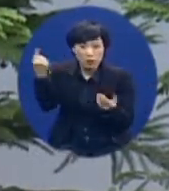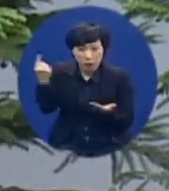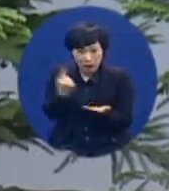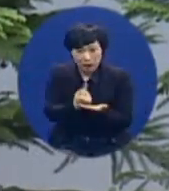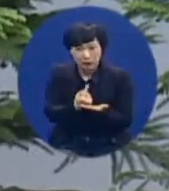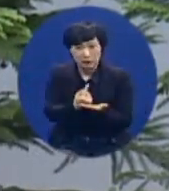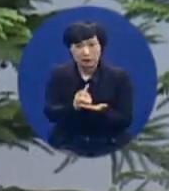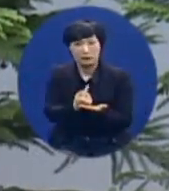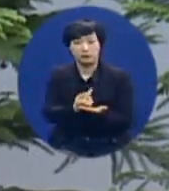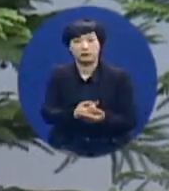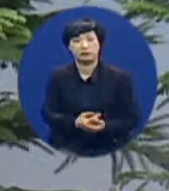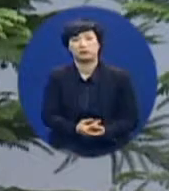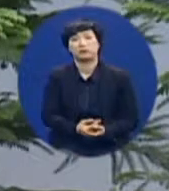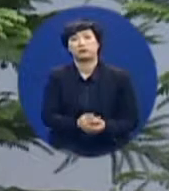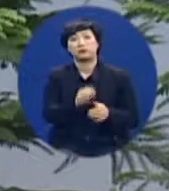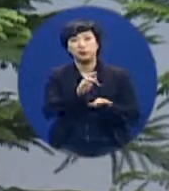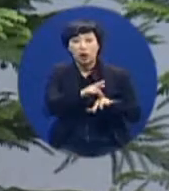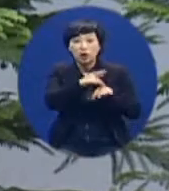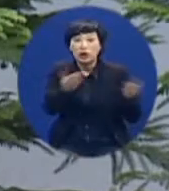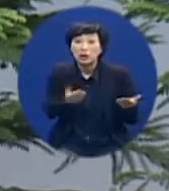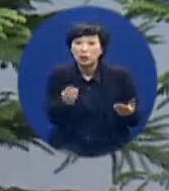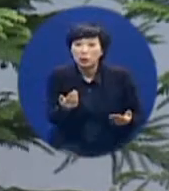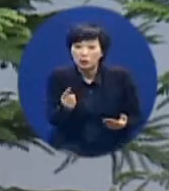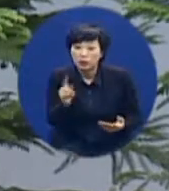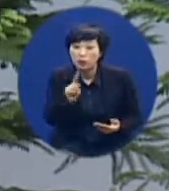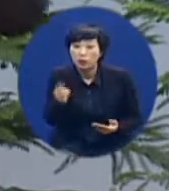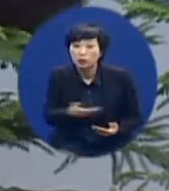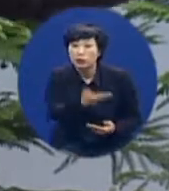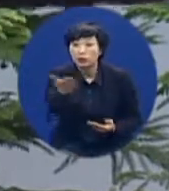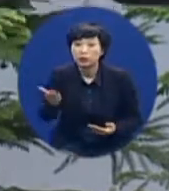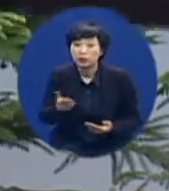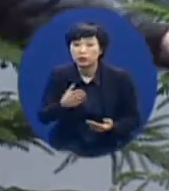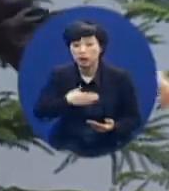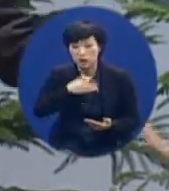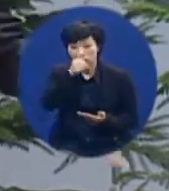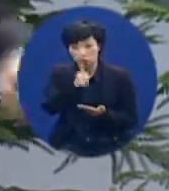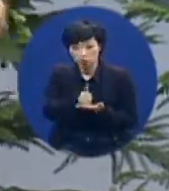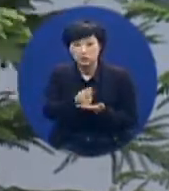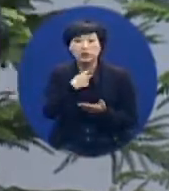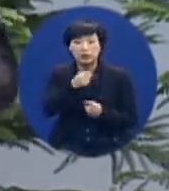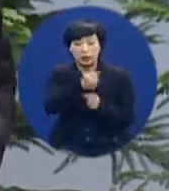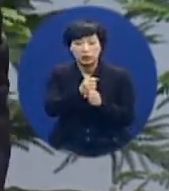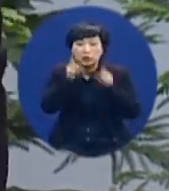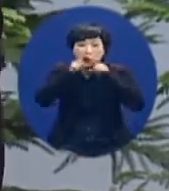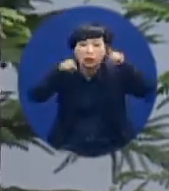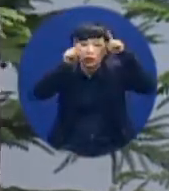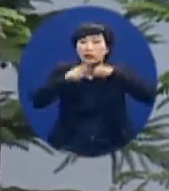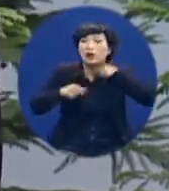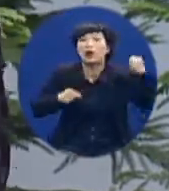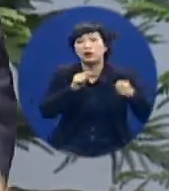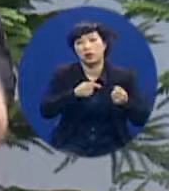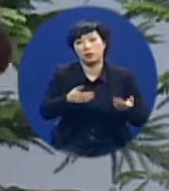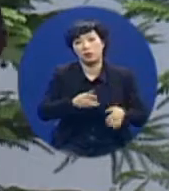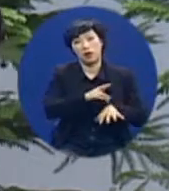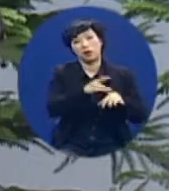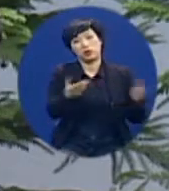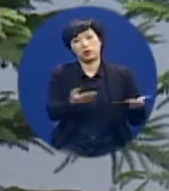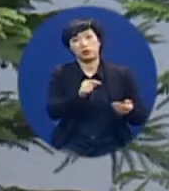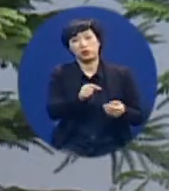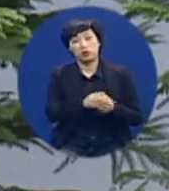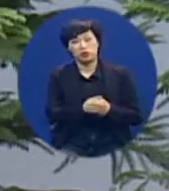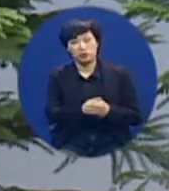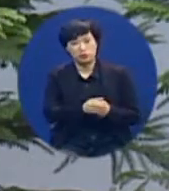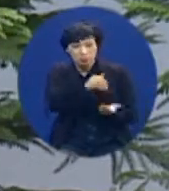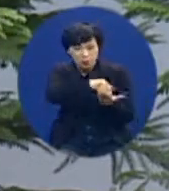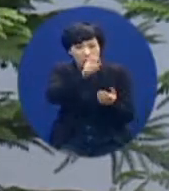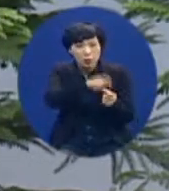to destroy the devil's work. What's the devil's work? It makes us commit sin to take us to hell. Jesus